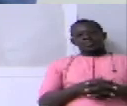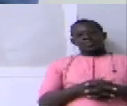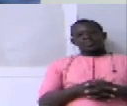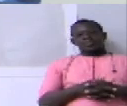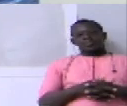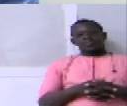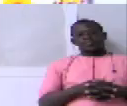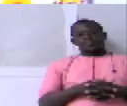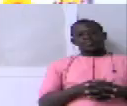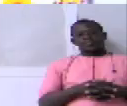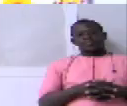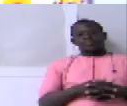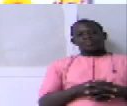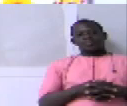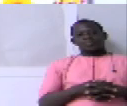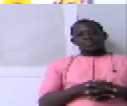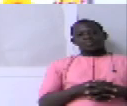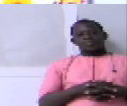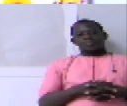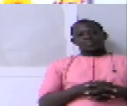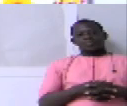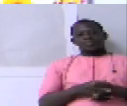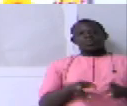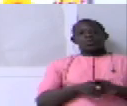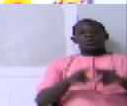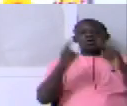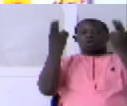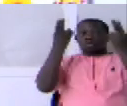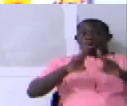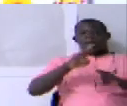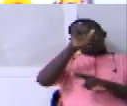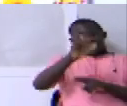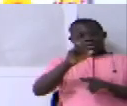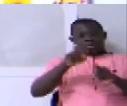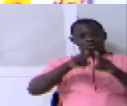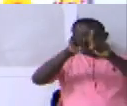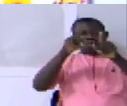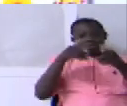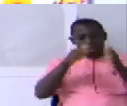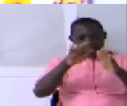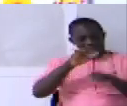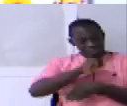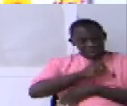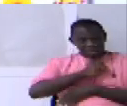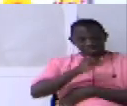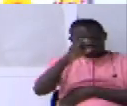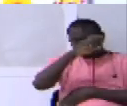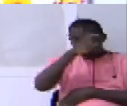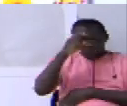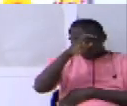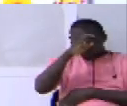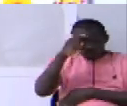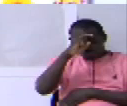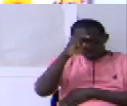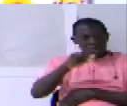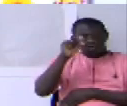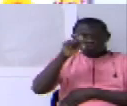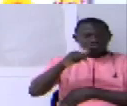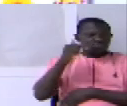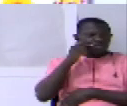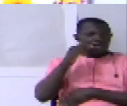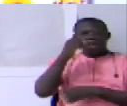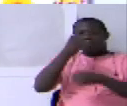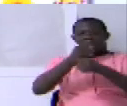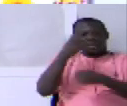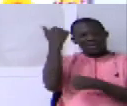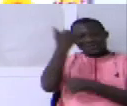Council, with my length of service 16 years today in the prisons. Council nawa wicho mendo ku kasola doko